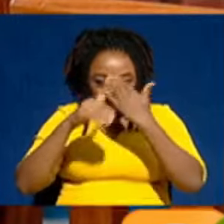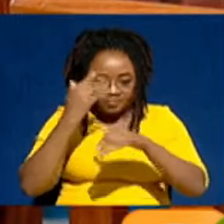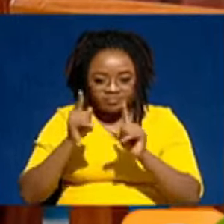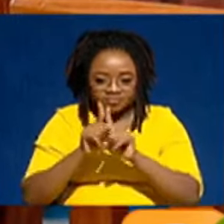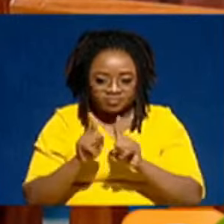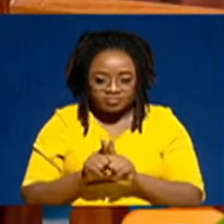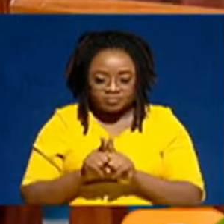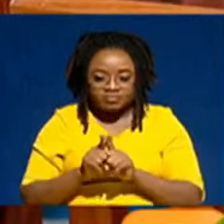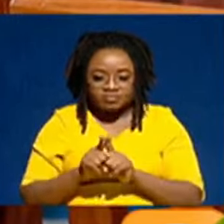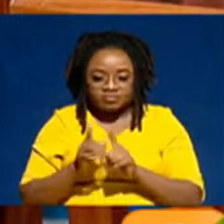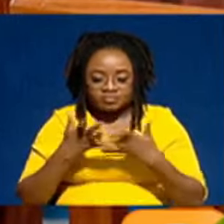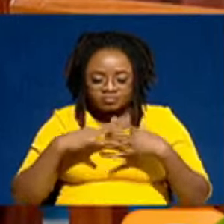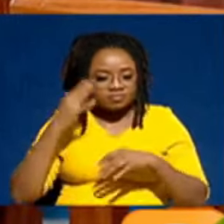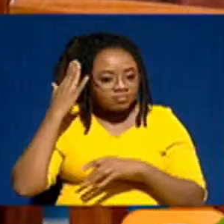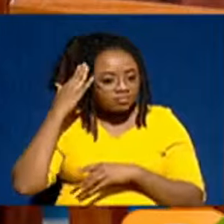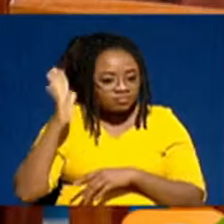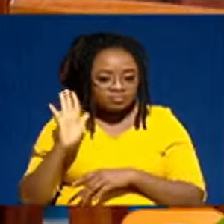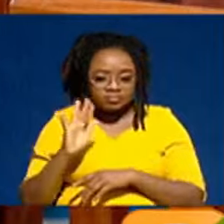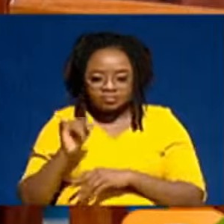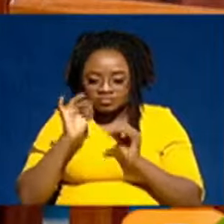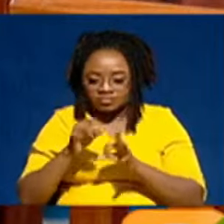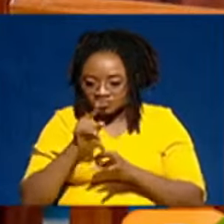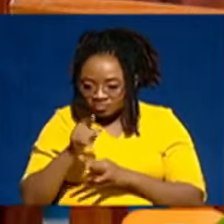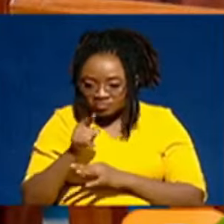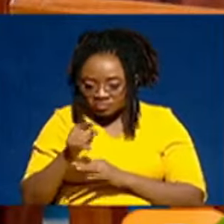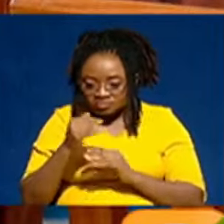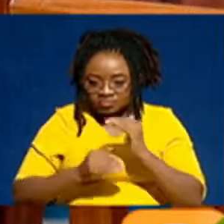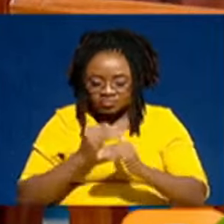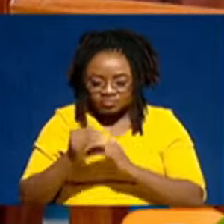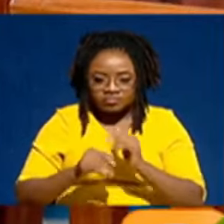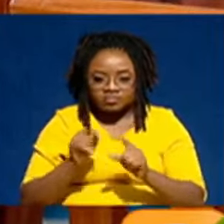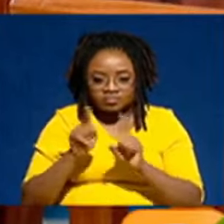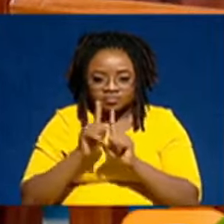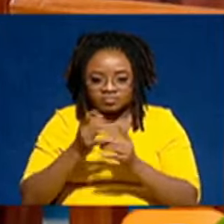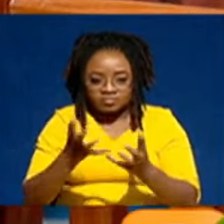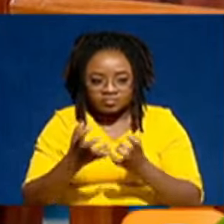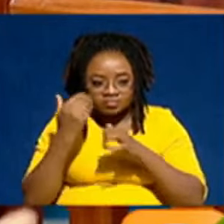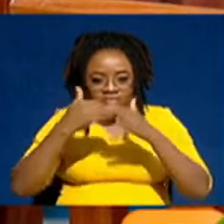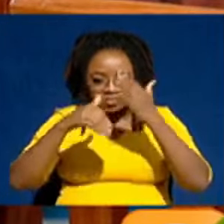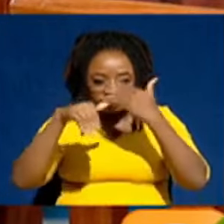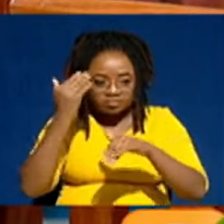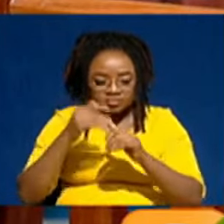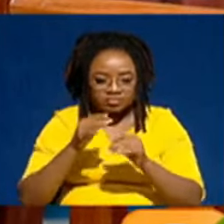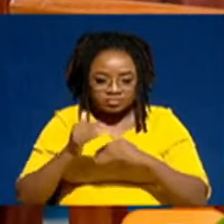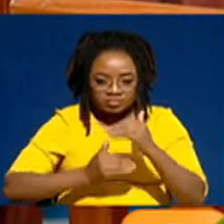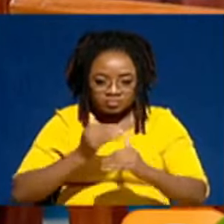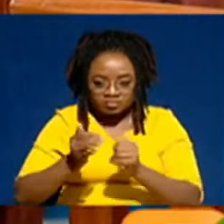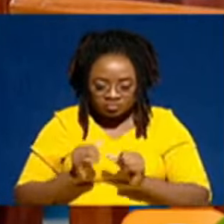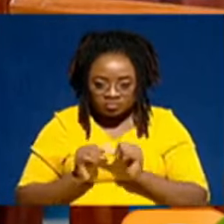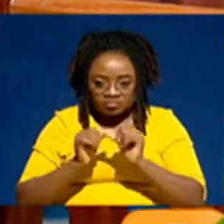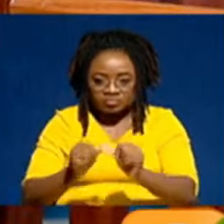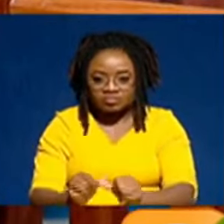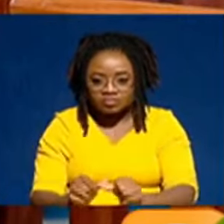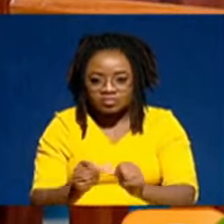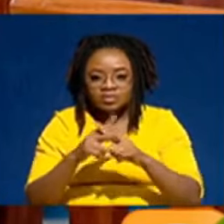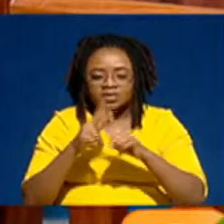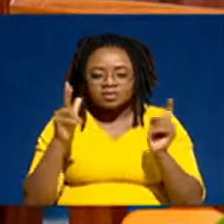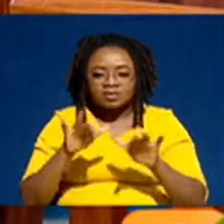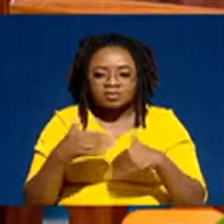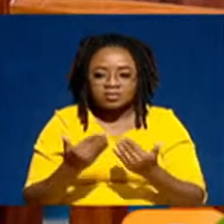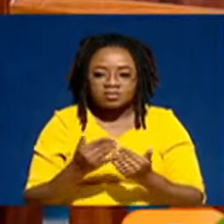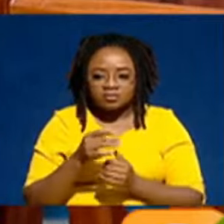do not think that they need to professionalize the services of construction. which actually begin with a client's